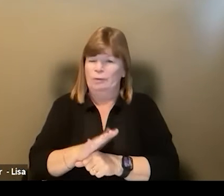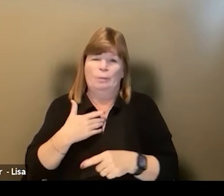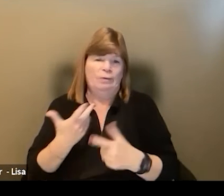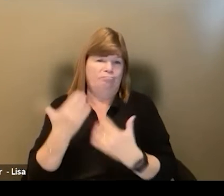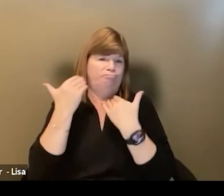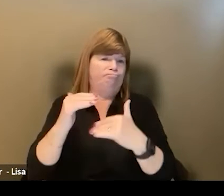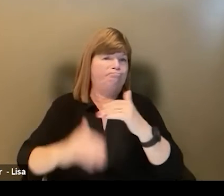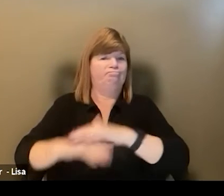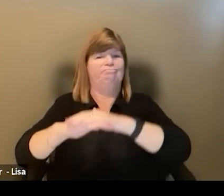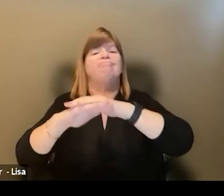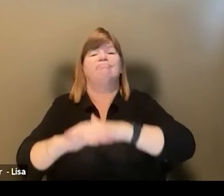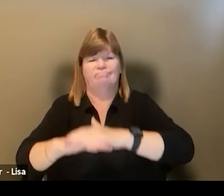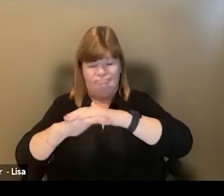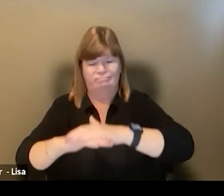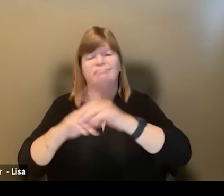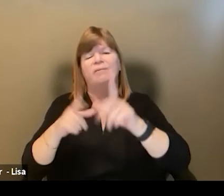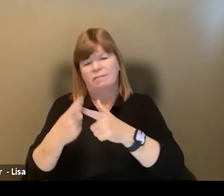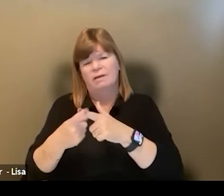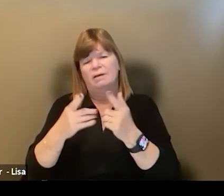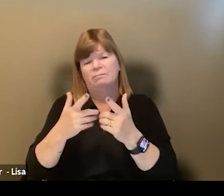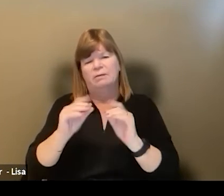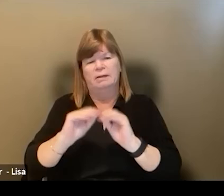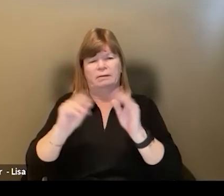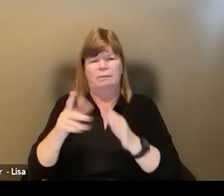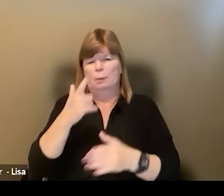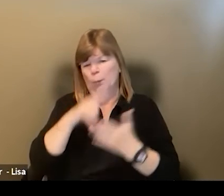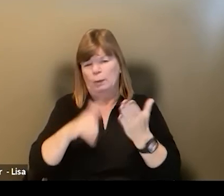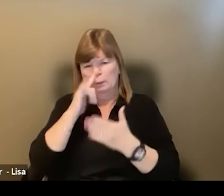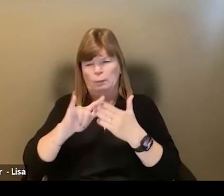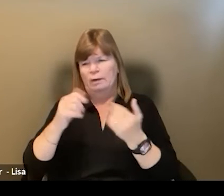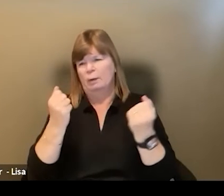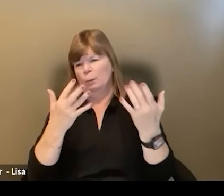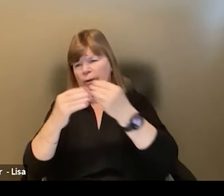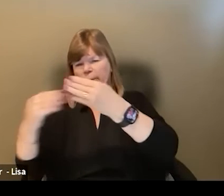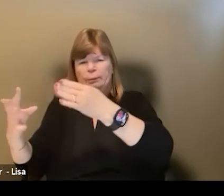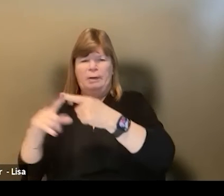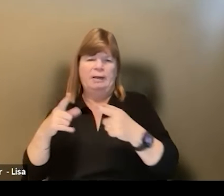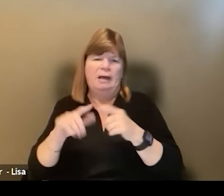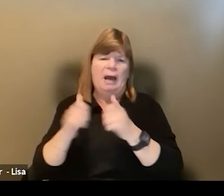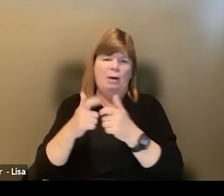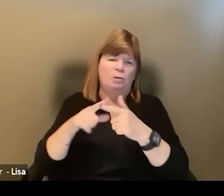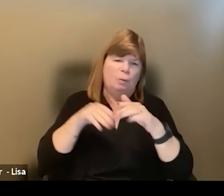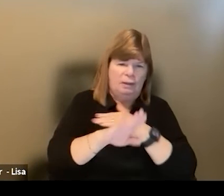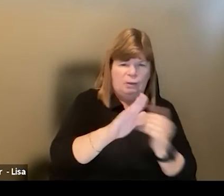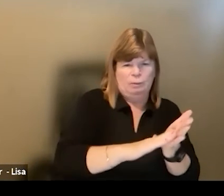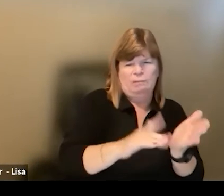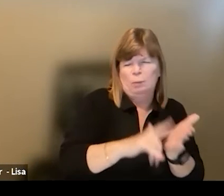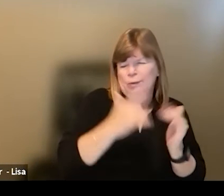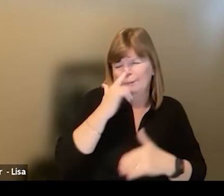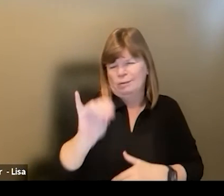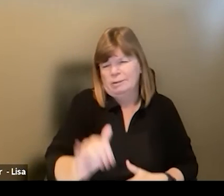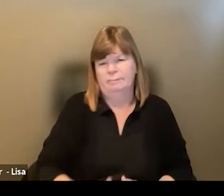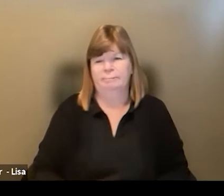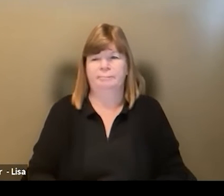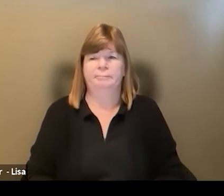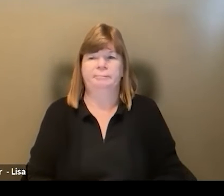our anticipated or projected slots, and it clarifies the language on the selection of entrants into the waiver in terms of how that would work.